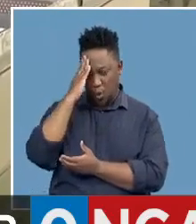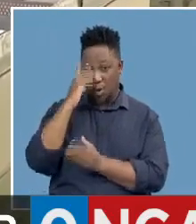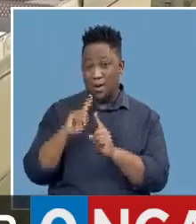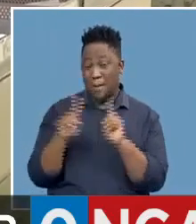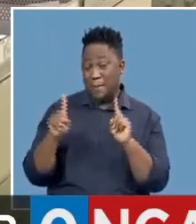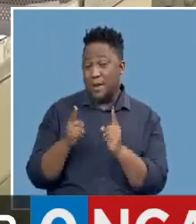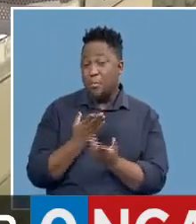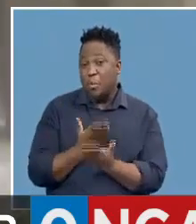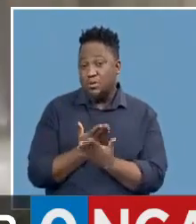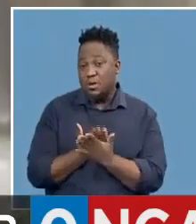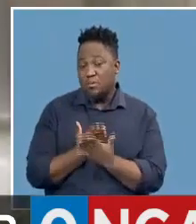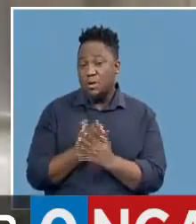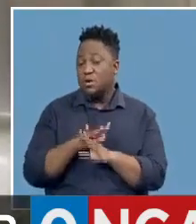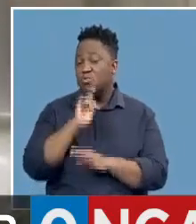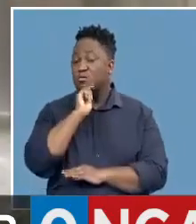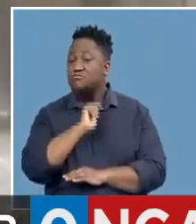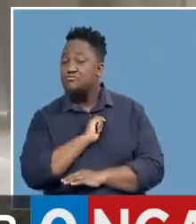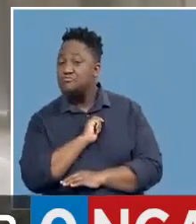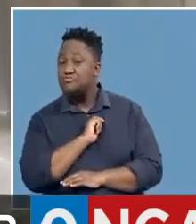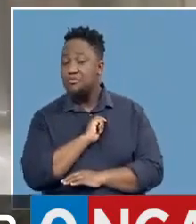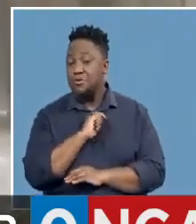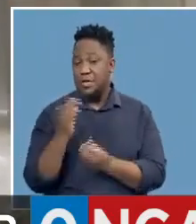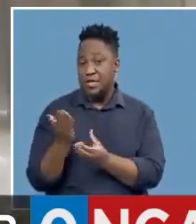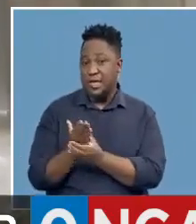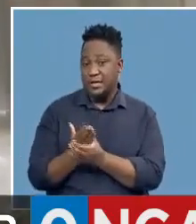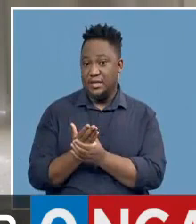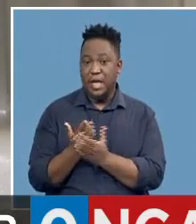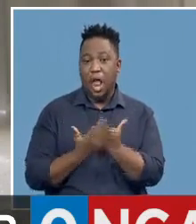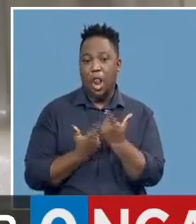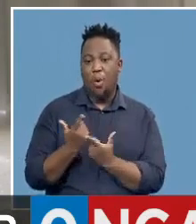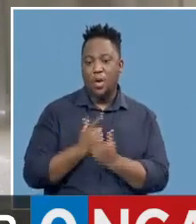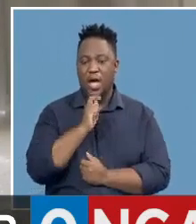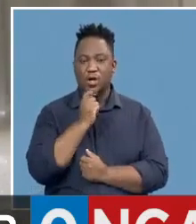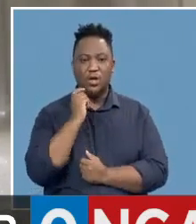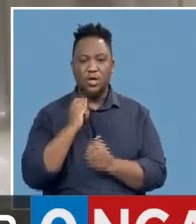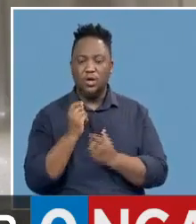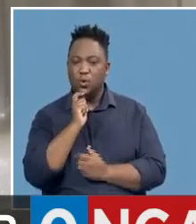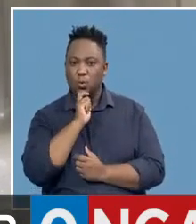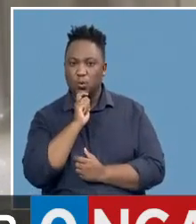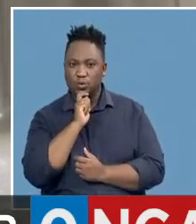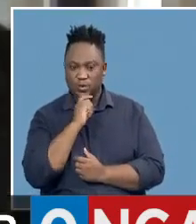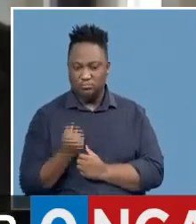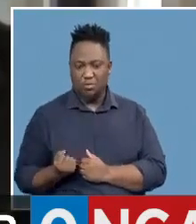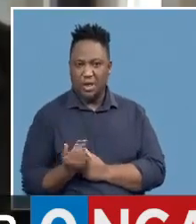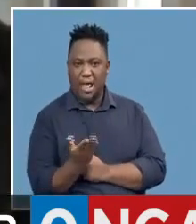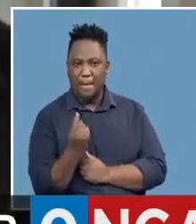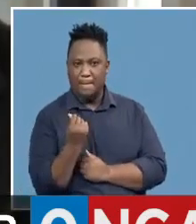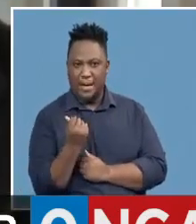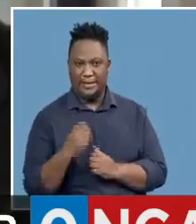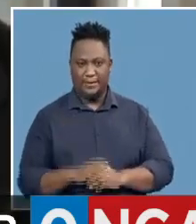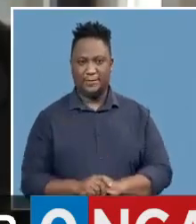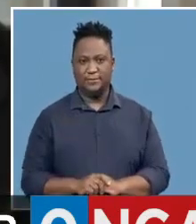be instances where unscrupulous lawyers are colluding with unethical healthcare staff to get claims. There